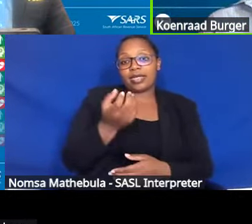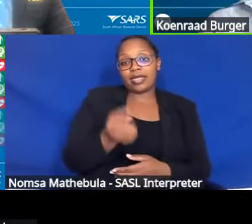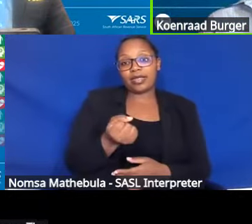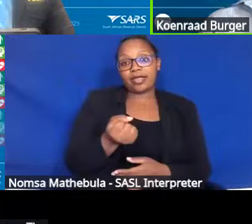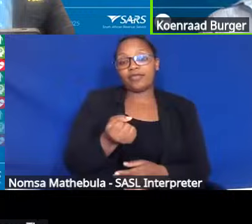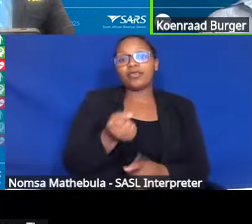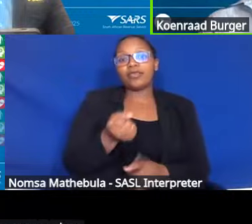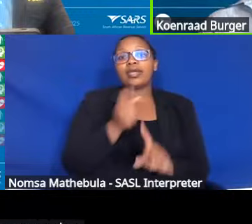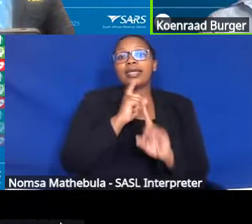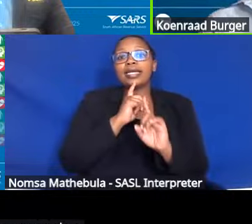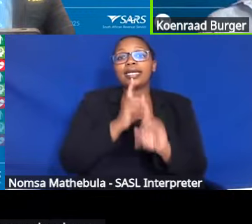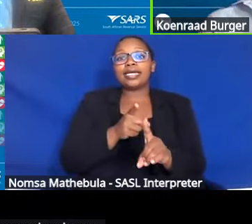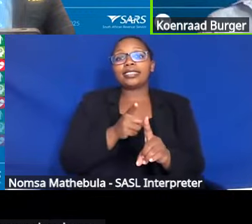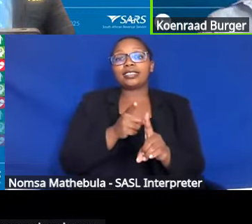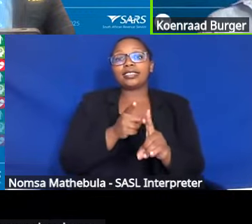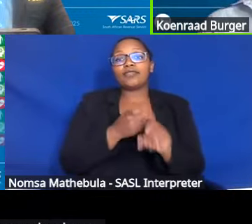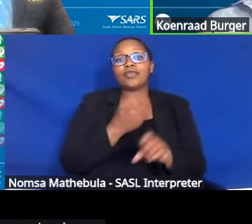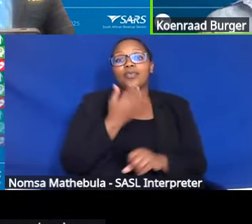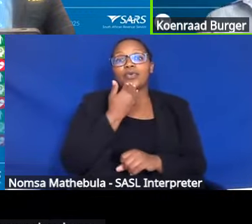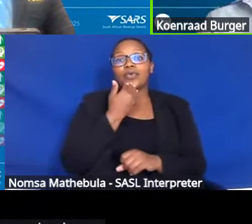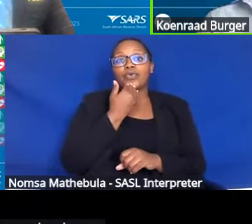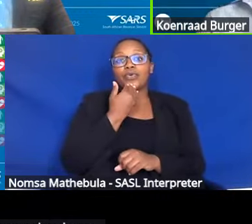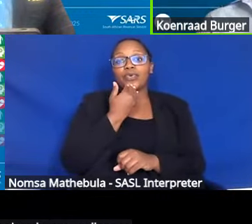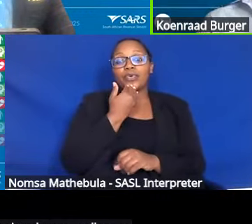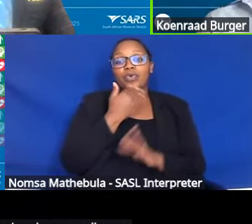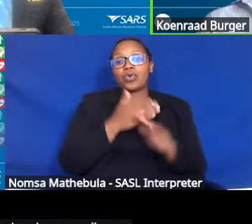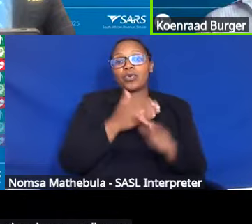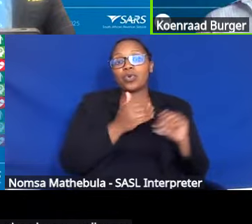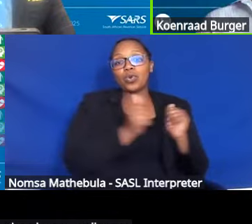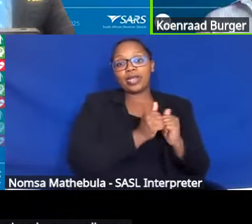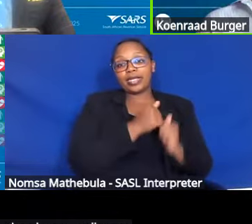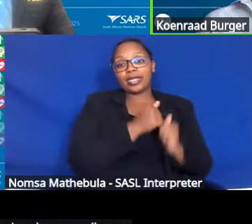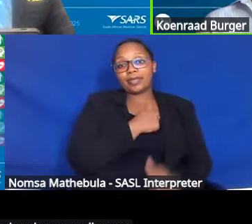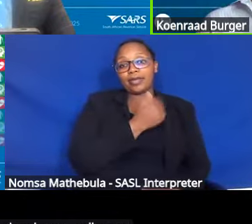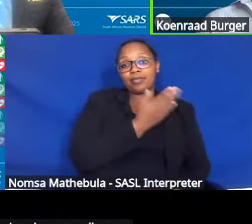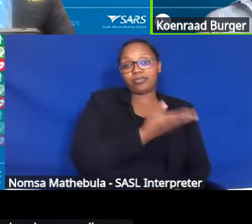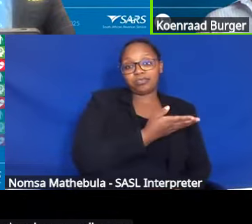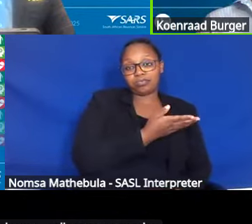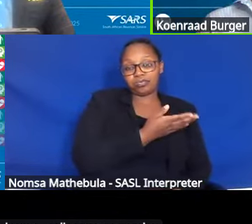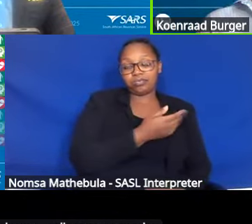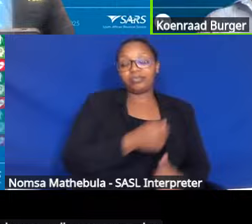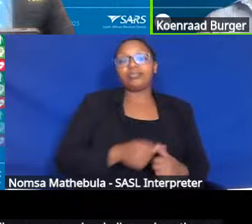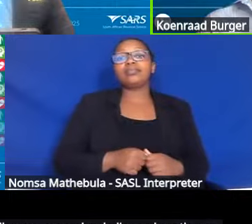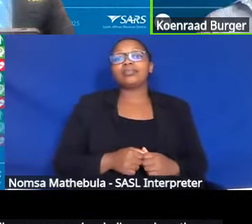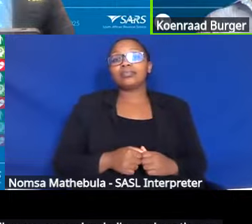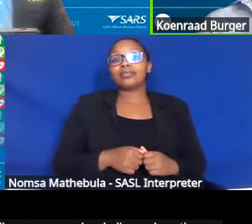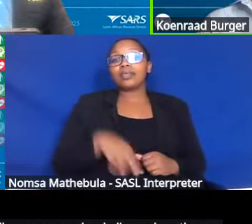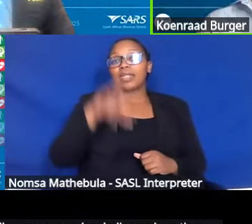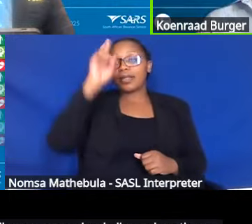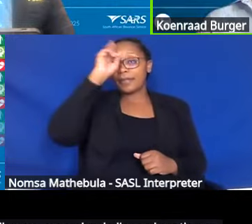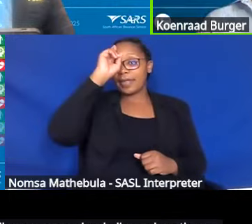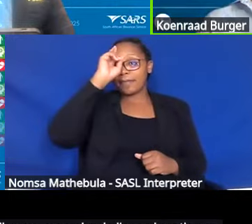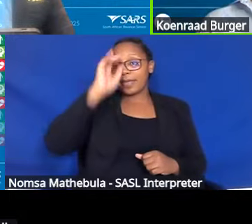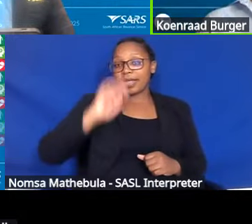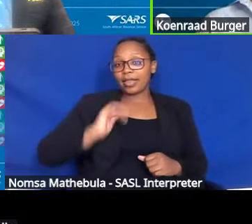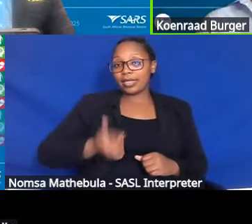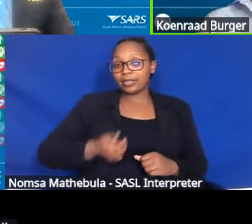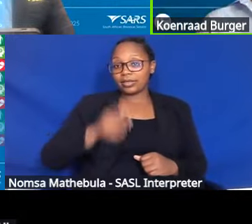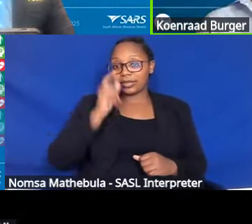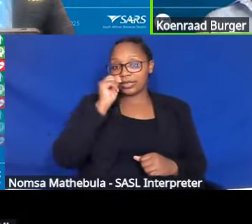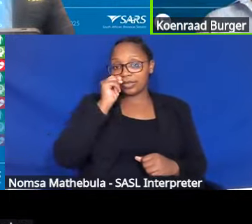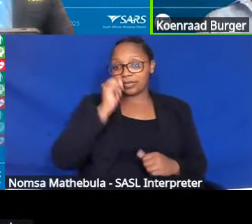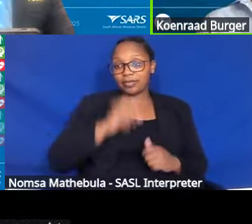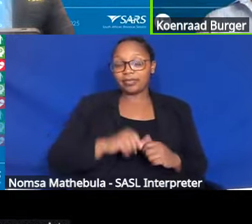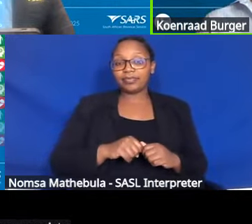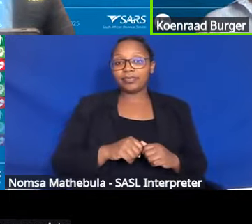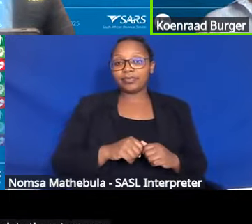given by my colleague. Remember, ladies and gentlemen, when you complete the